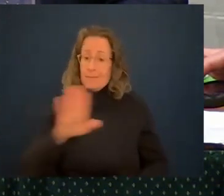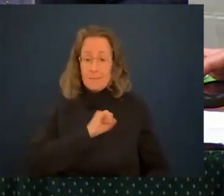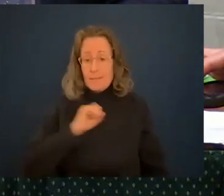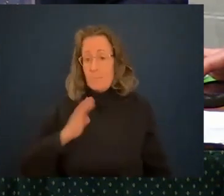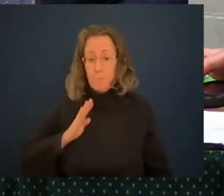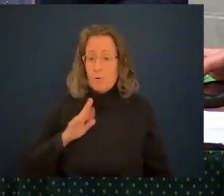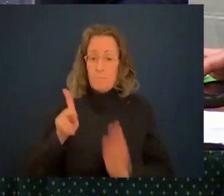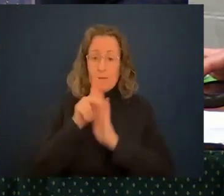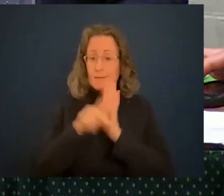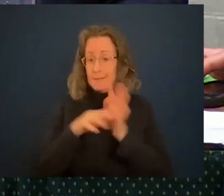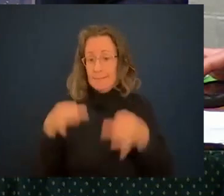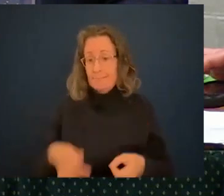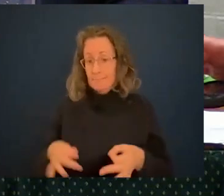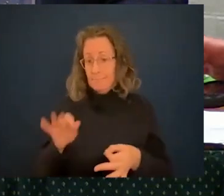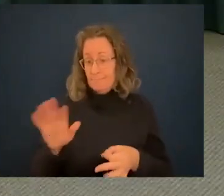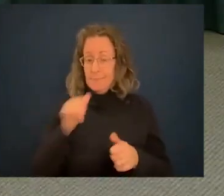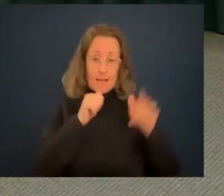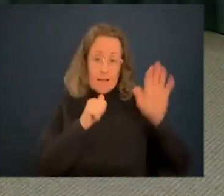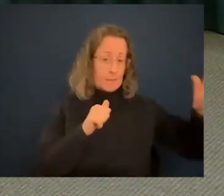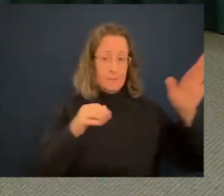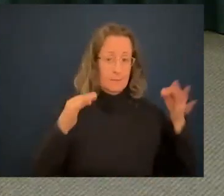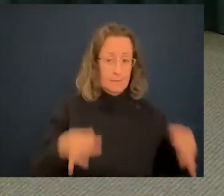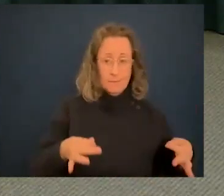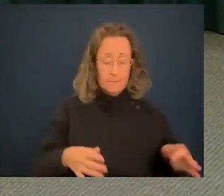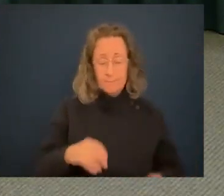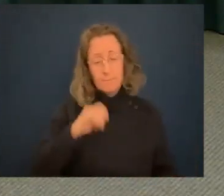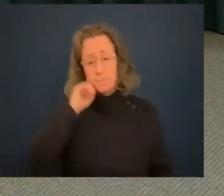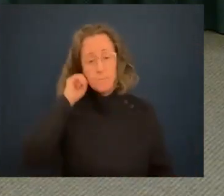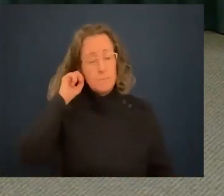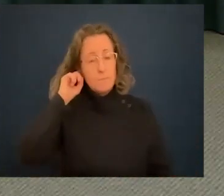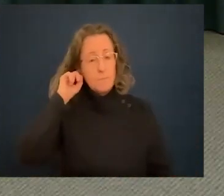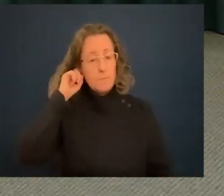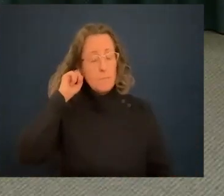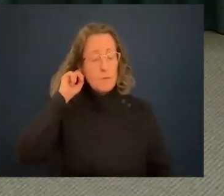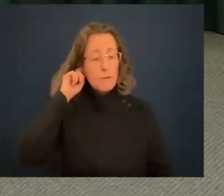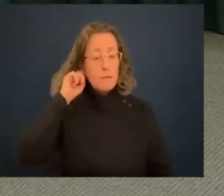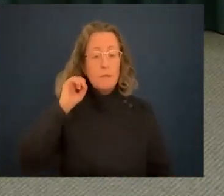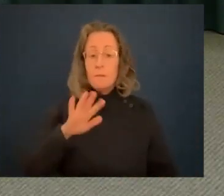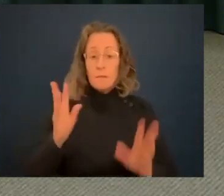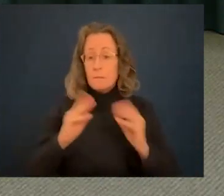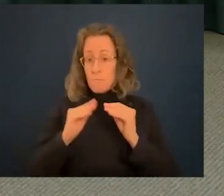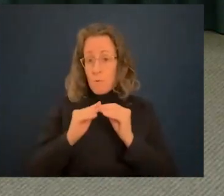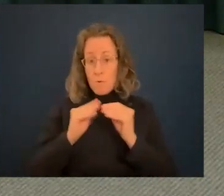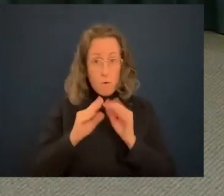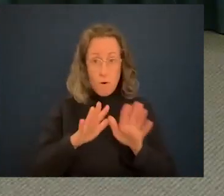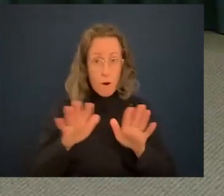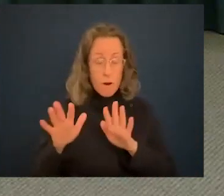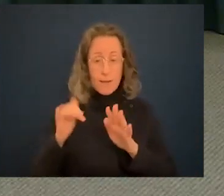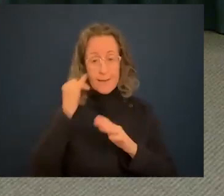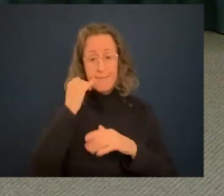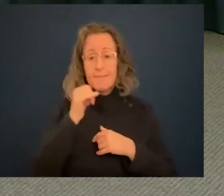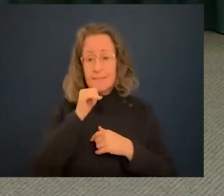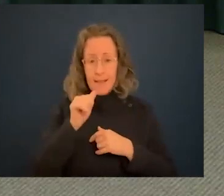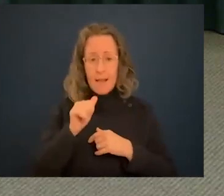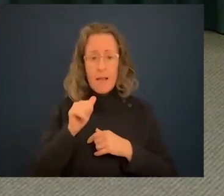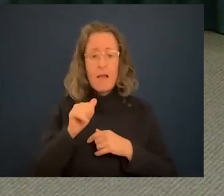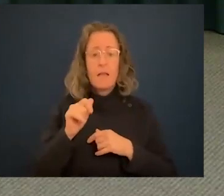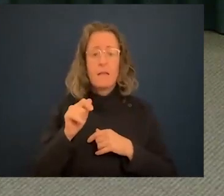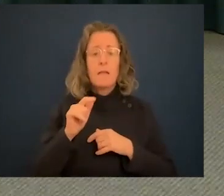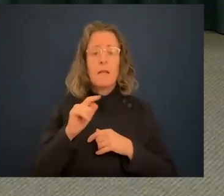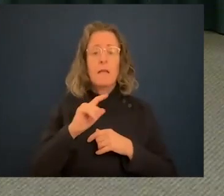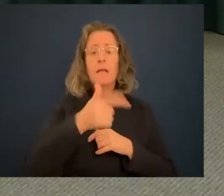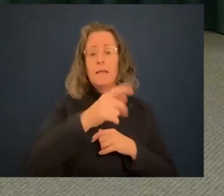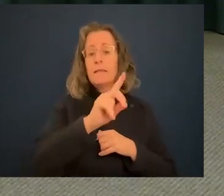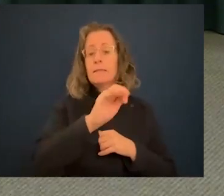correct uh any other responses in that or else I'm going to go to uh David who's had his hand up